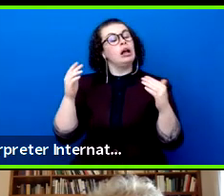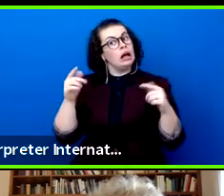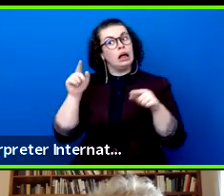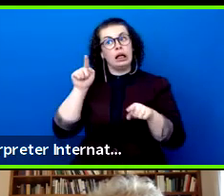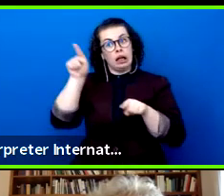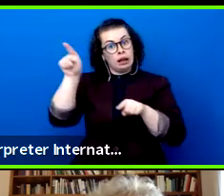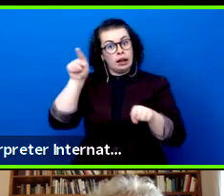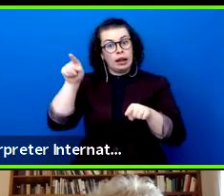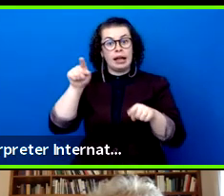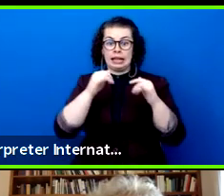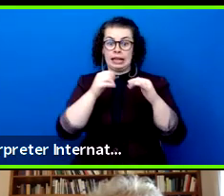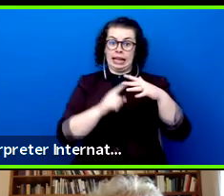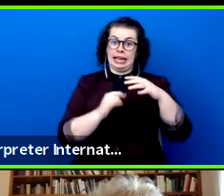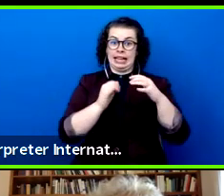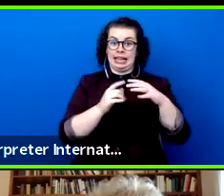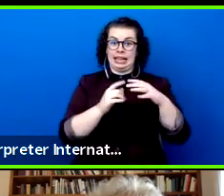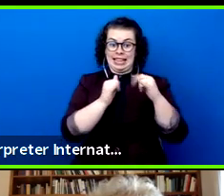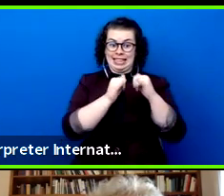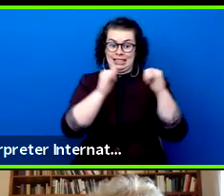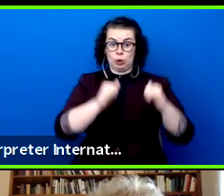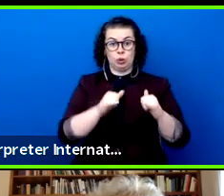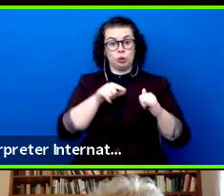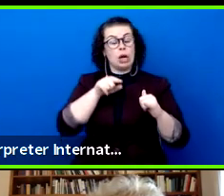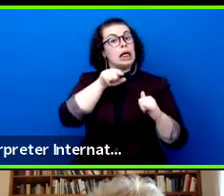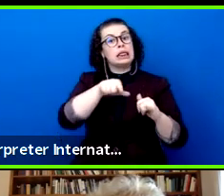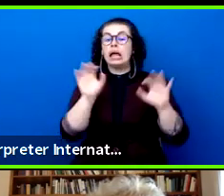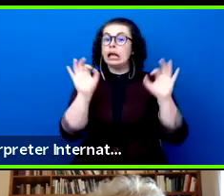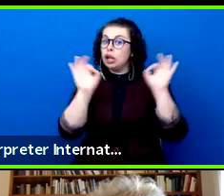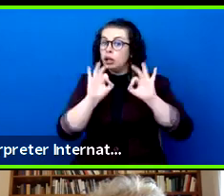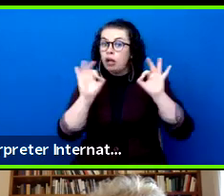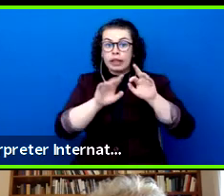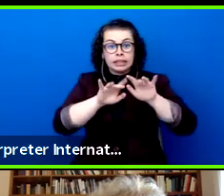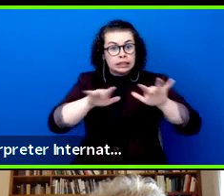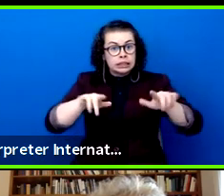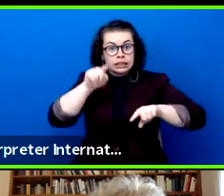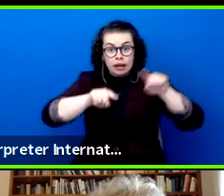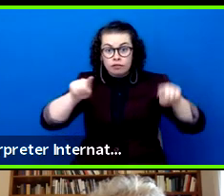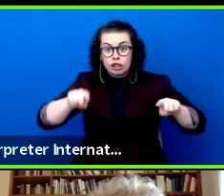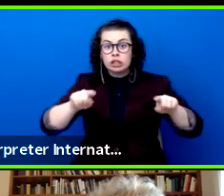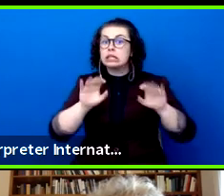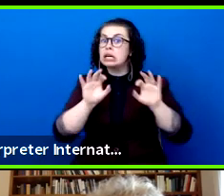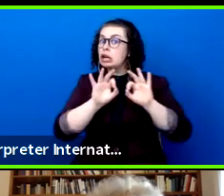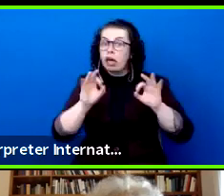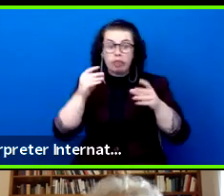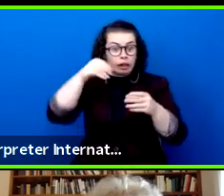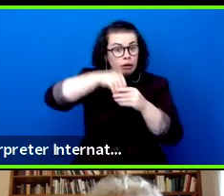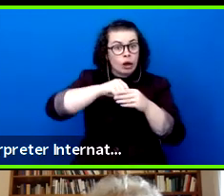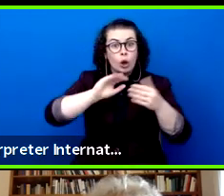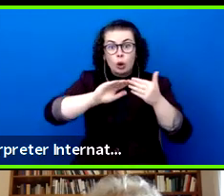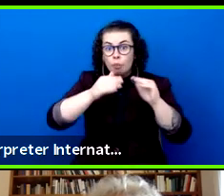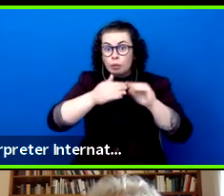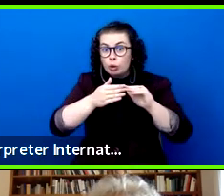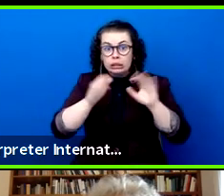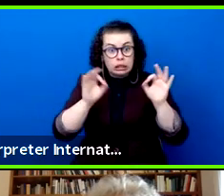institutions actually reflect the diversity of the audiences and communities in which they're